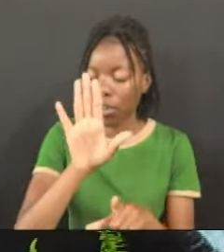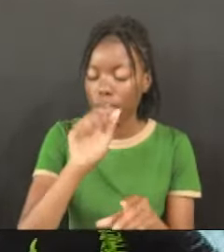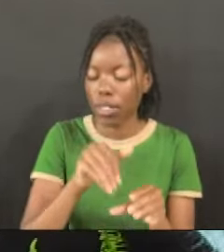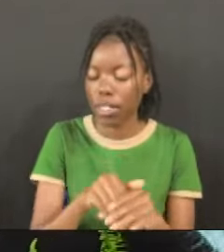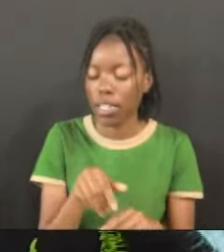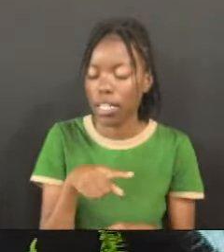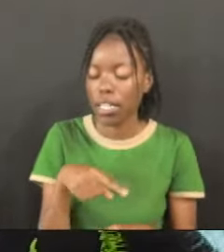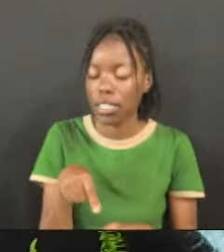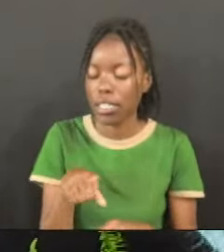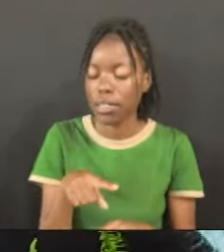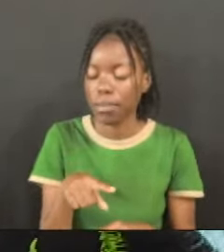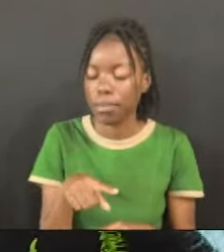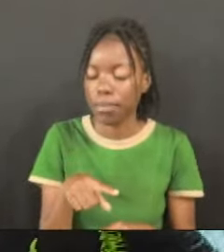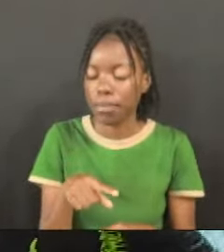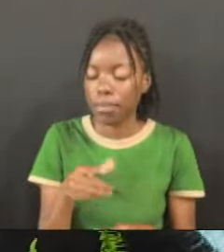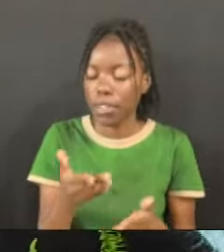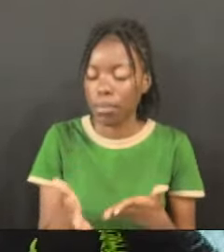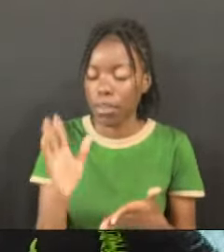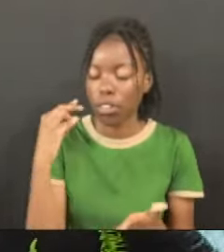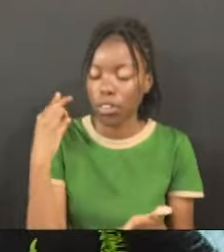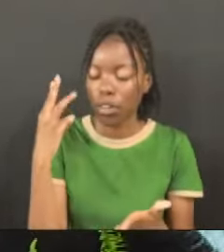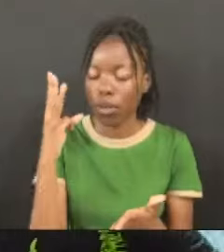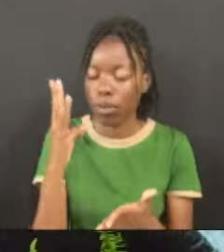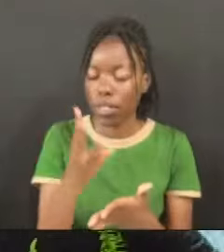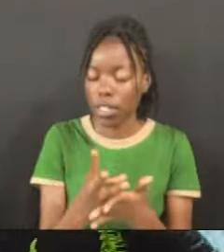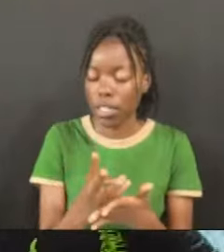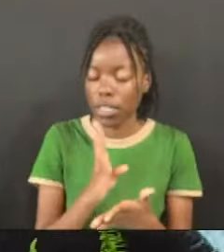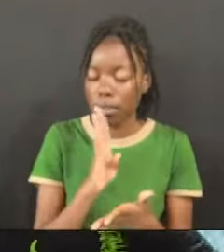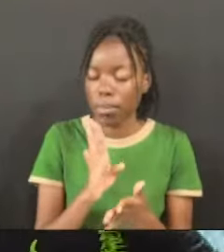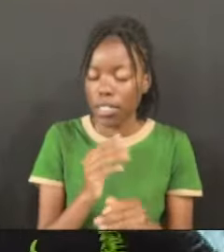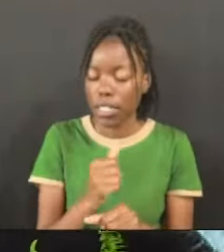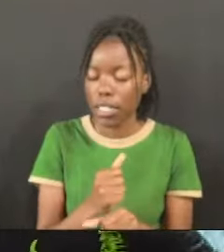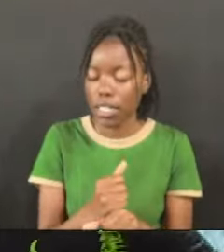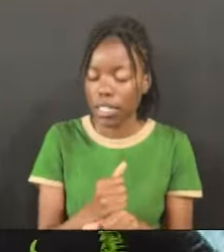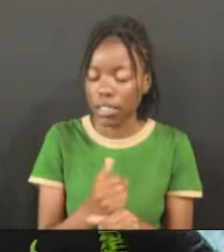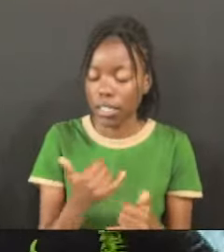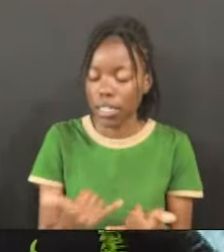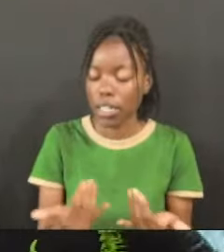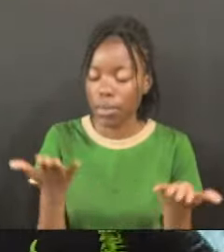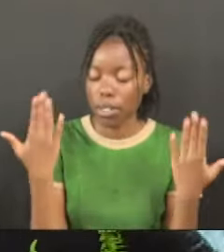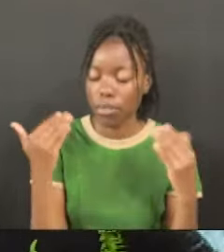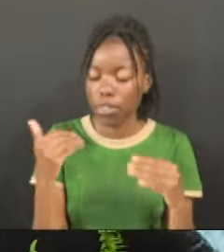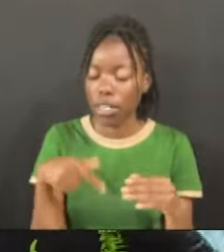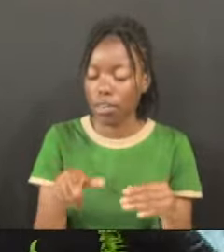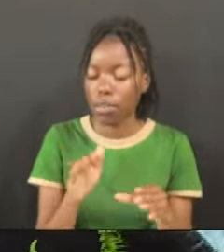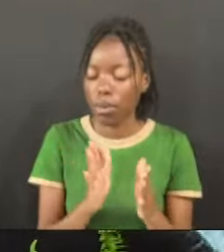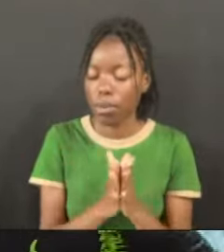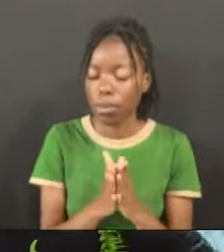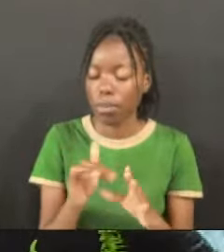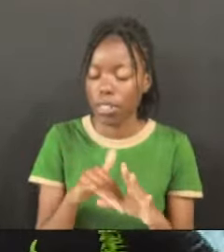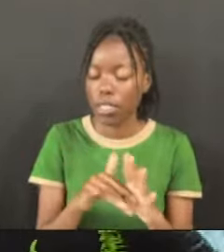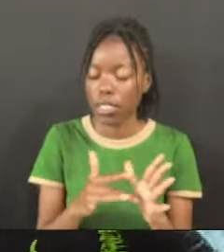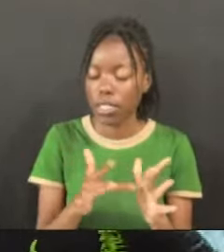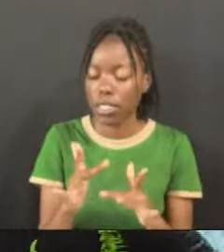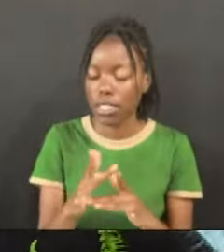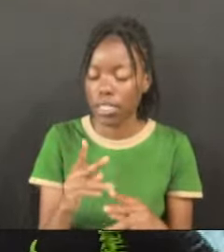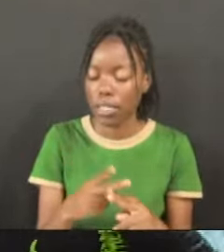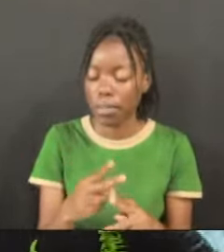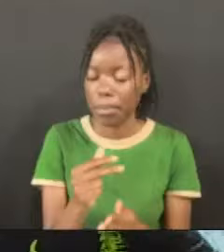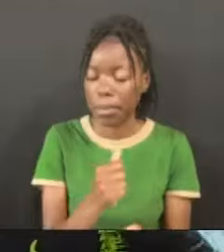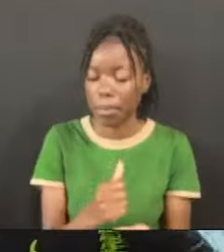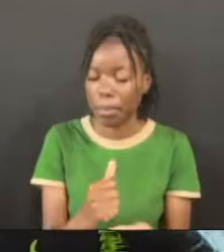May your will be done in our lives now and forever. We pray in Jesus' holy name. Amen.